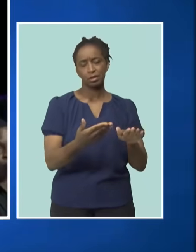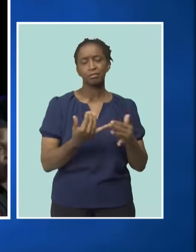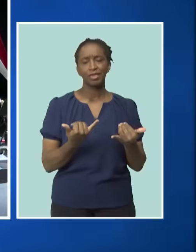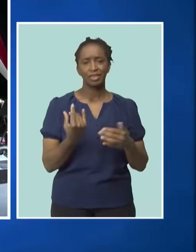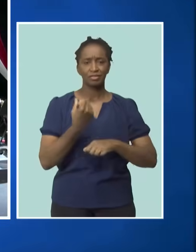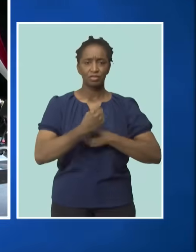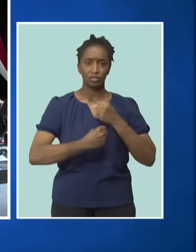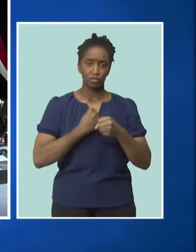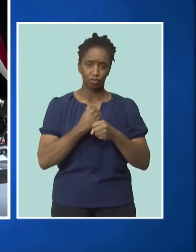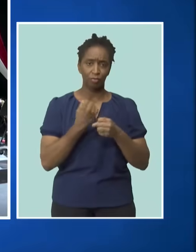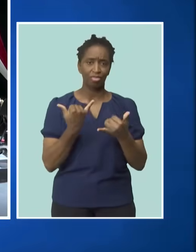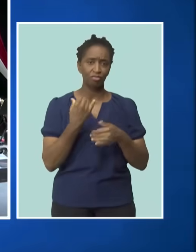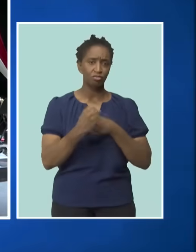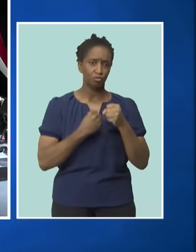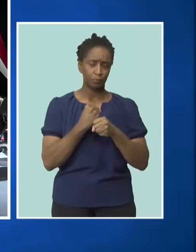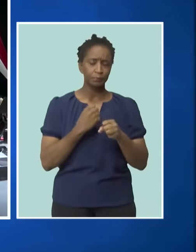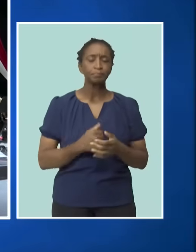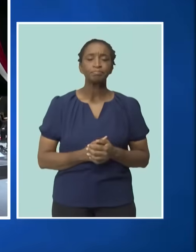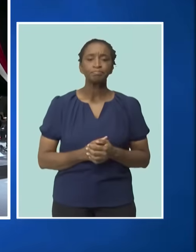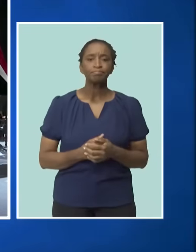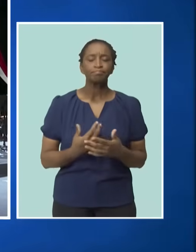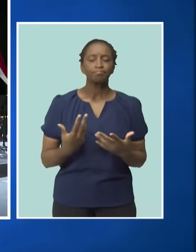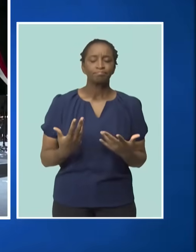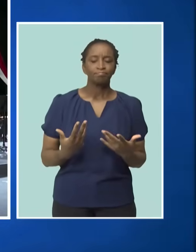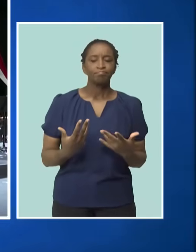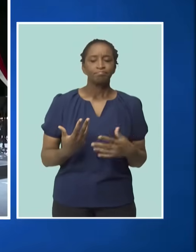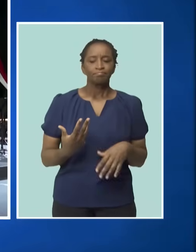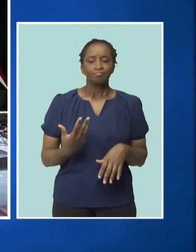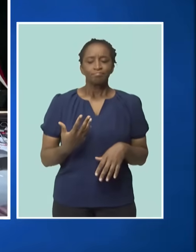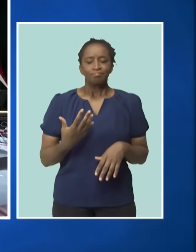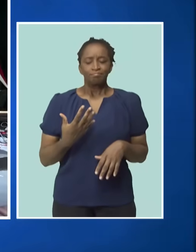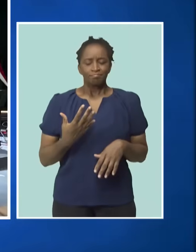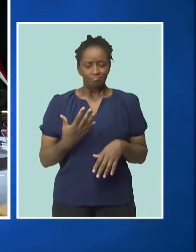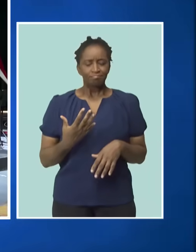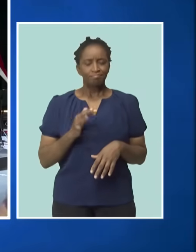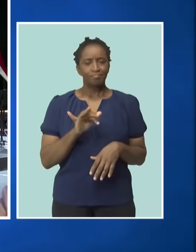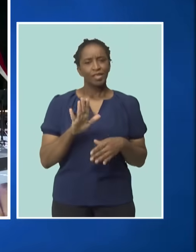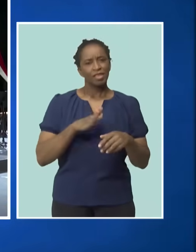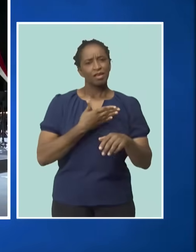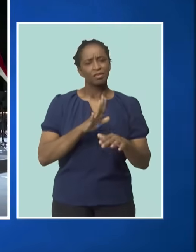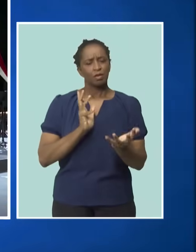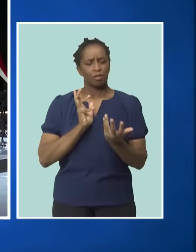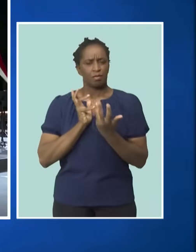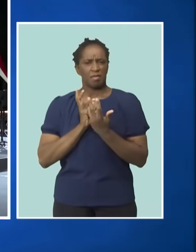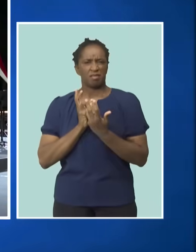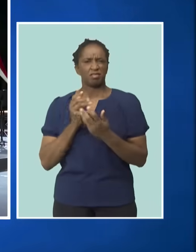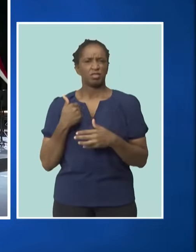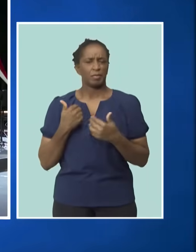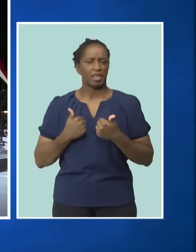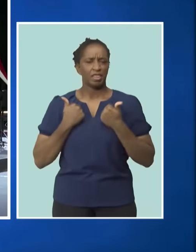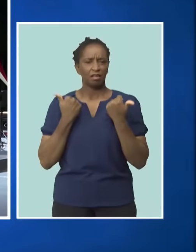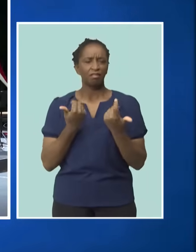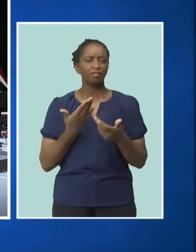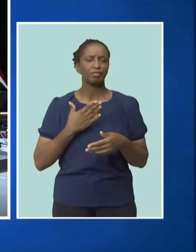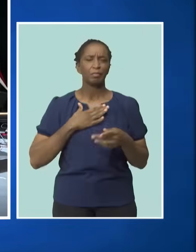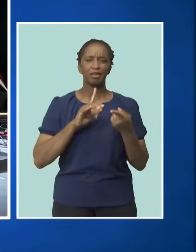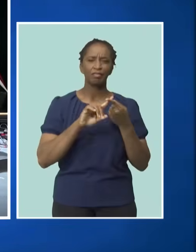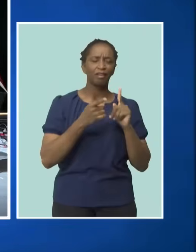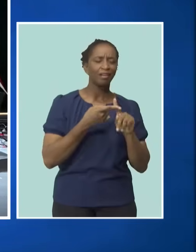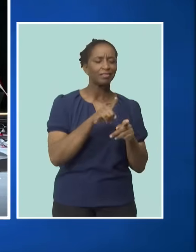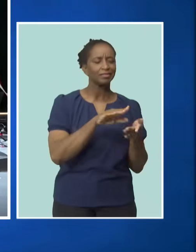year. Based on my lifestyle and my friend that passed, Jonathan's Chase. It still doesn't feel real to